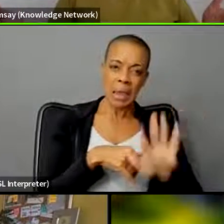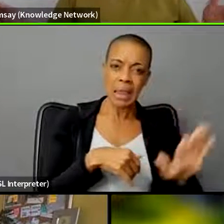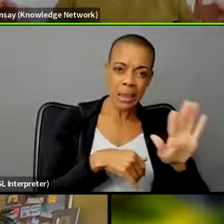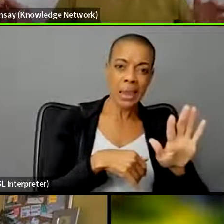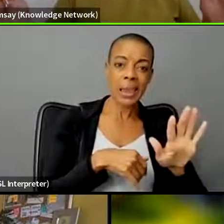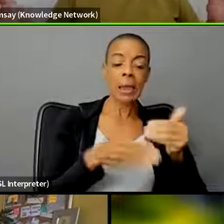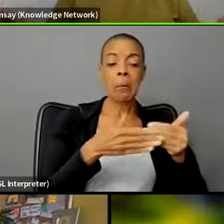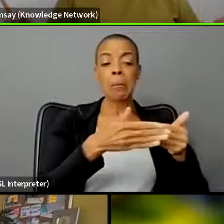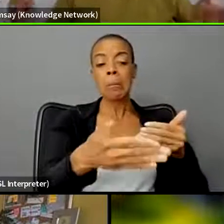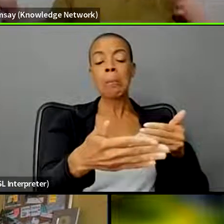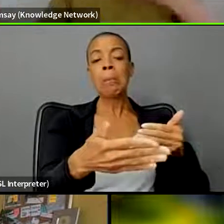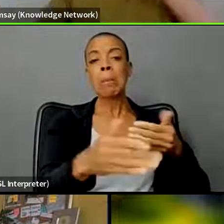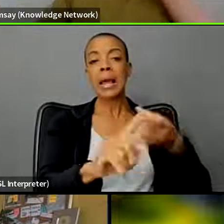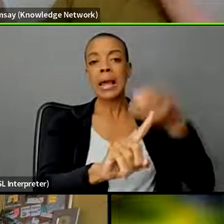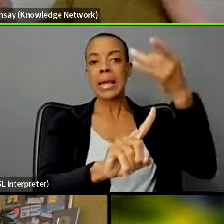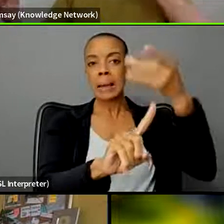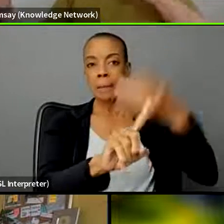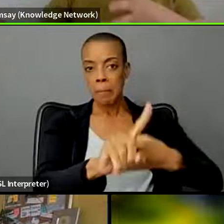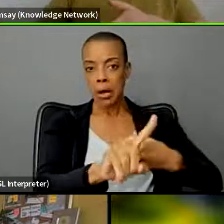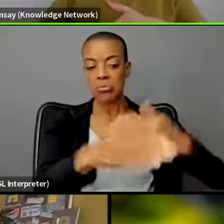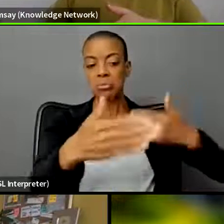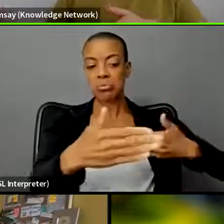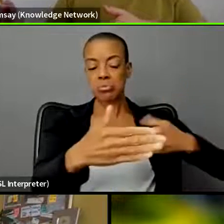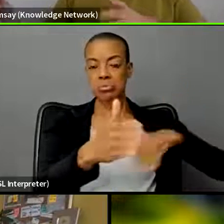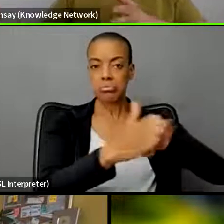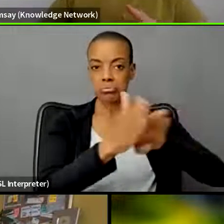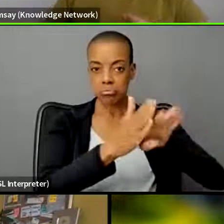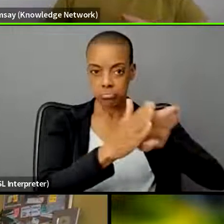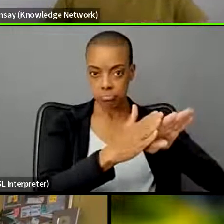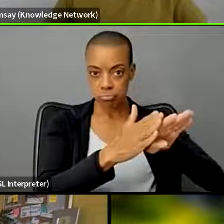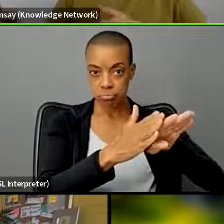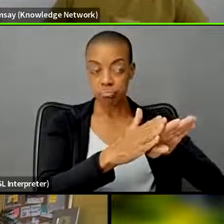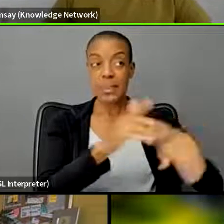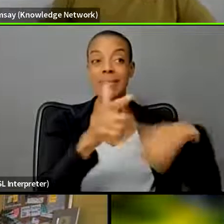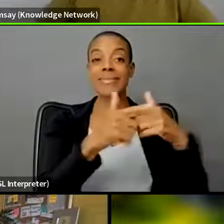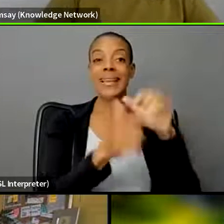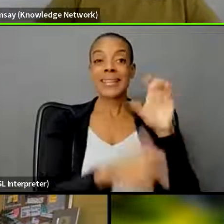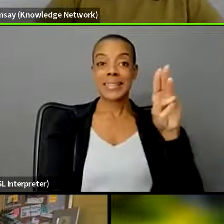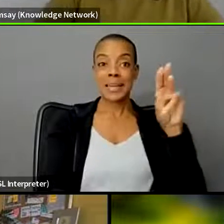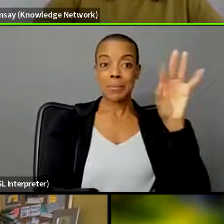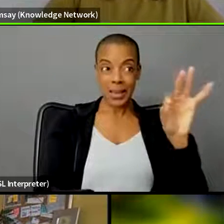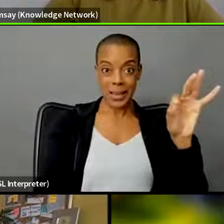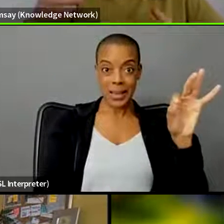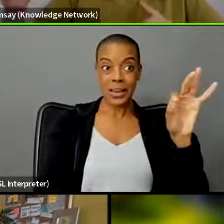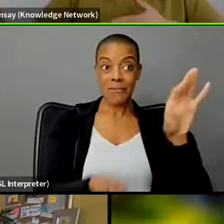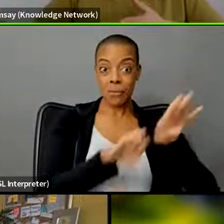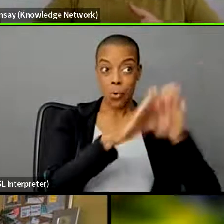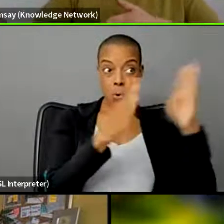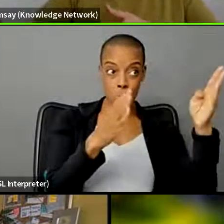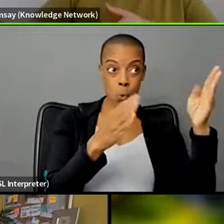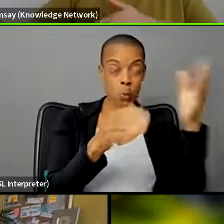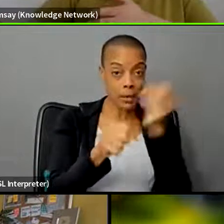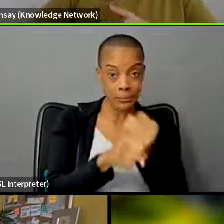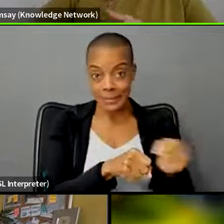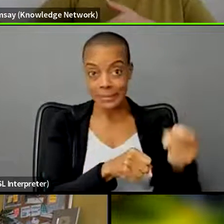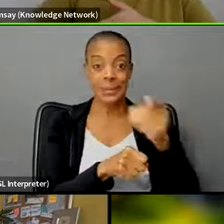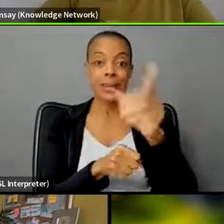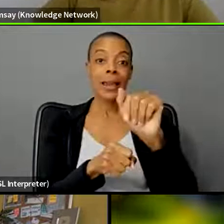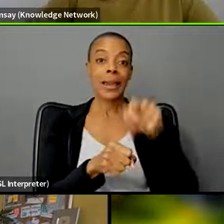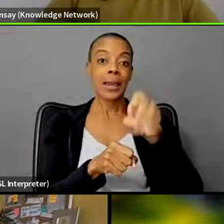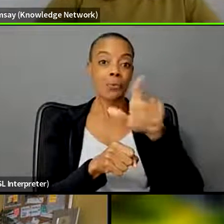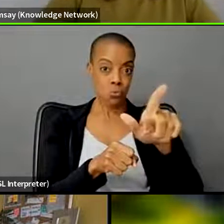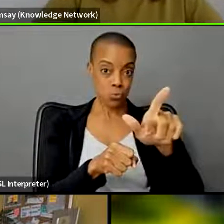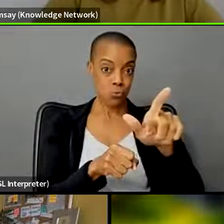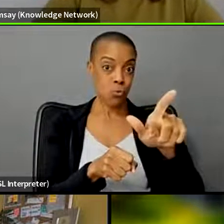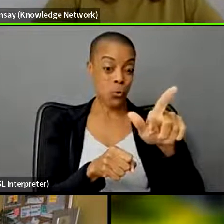months to develop it. And then, when the CMF opens the following fiscal year in April, that project hopefully